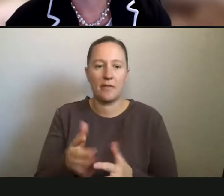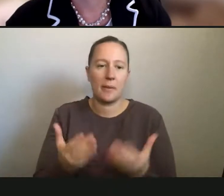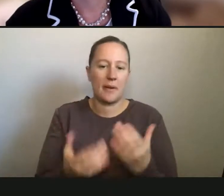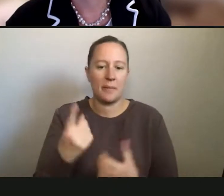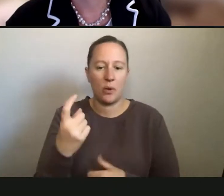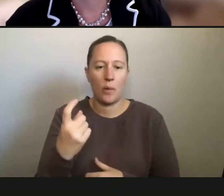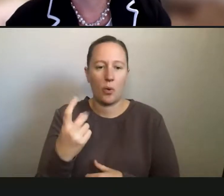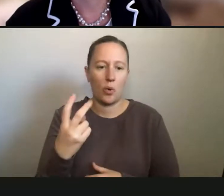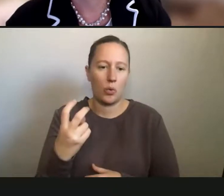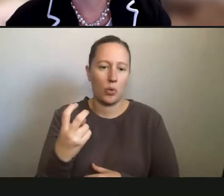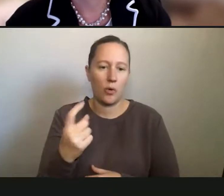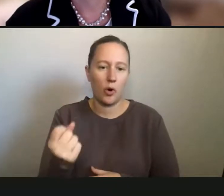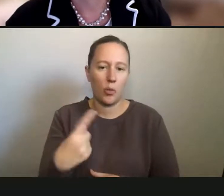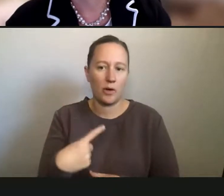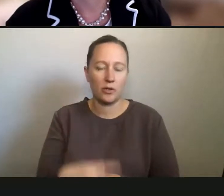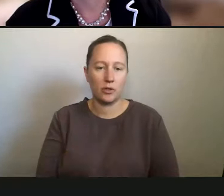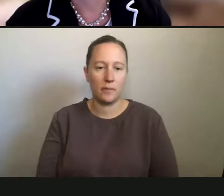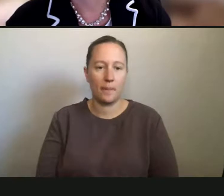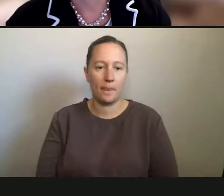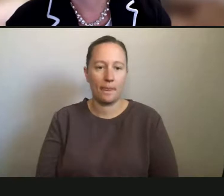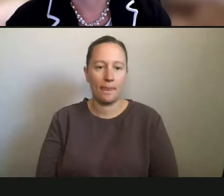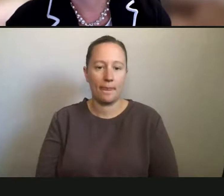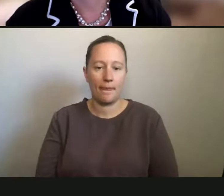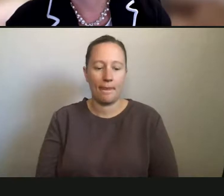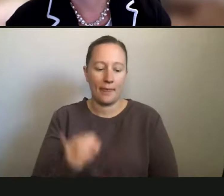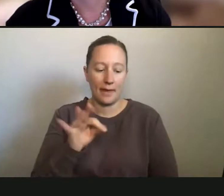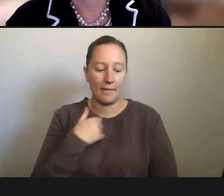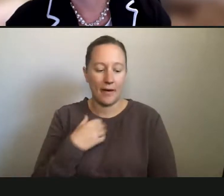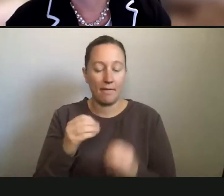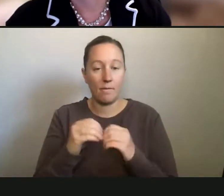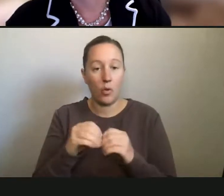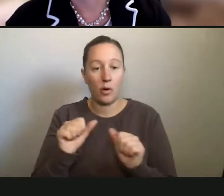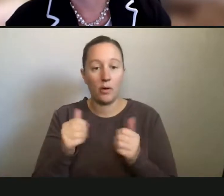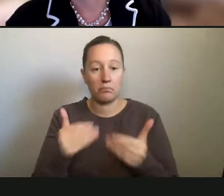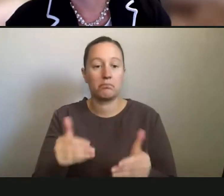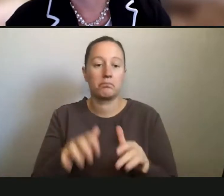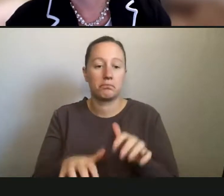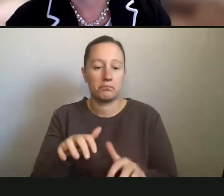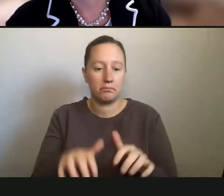more questions. So go ahead and type those in if you have any.